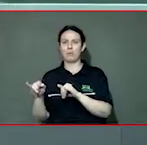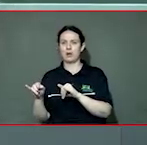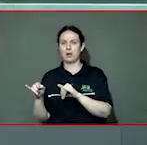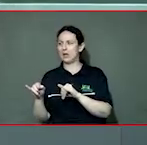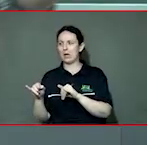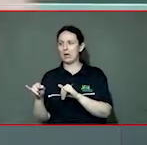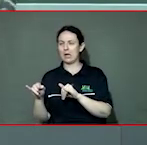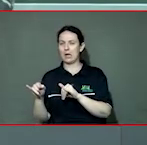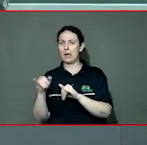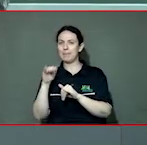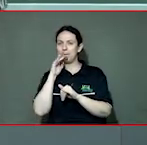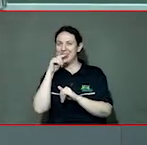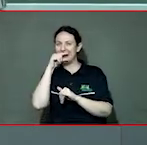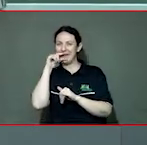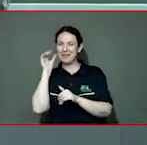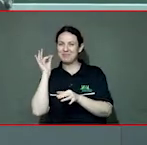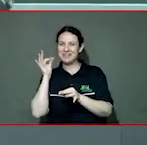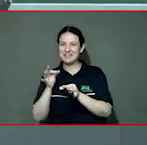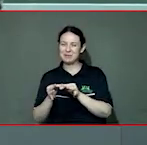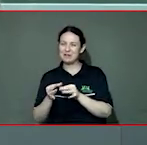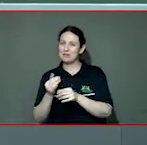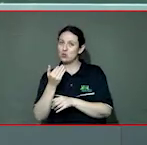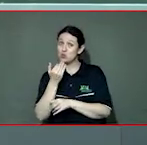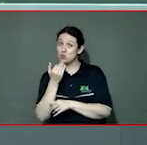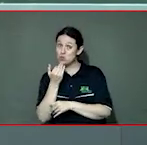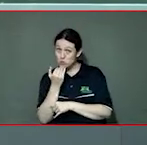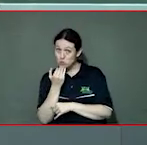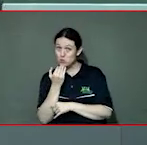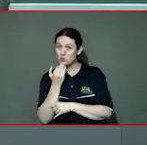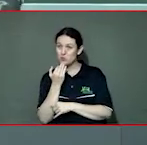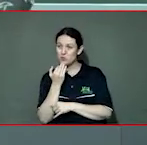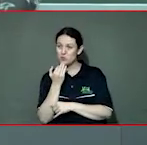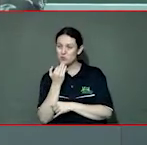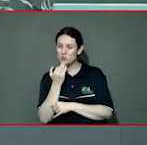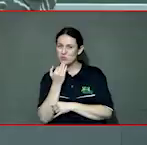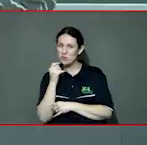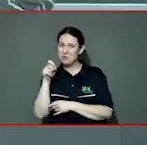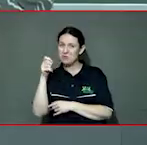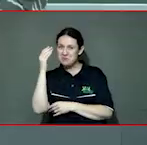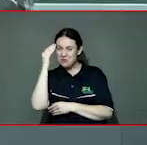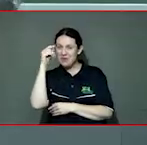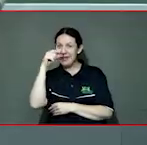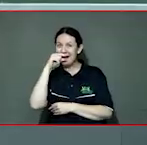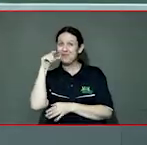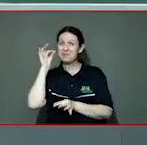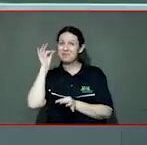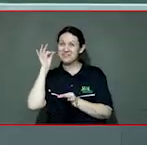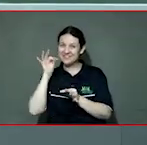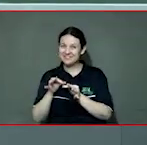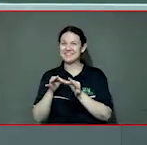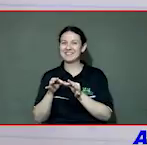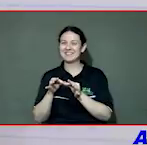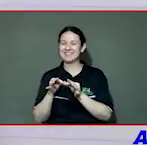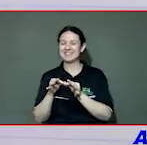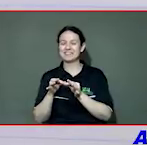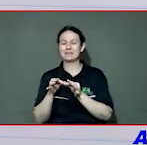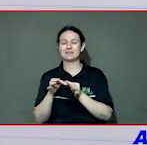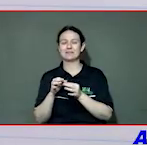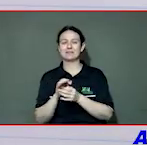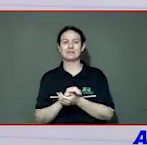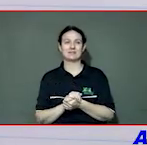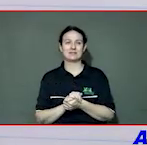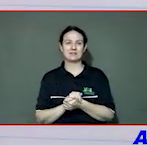but now all of the matrix is naughty. You must name them. So it's important, you must call them by their